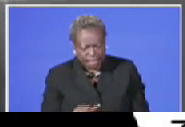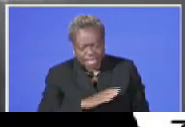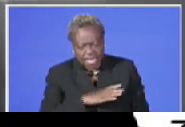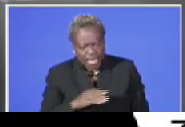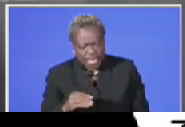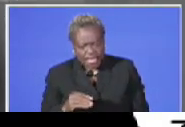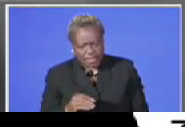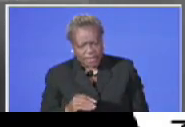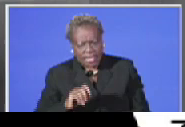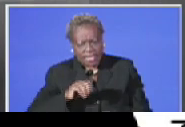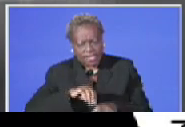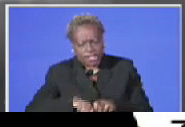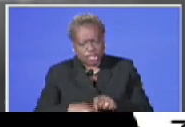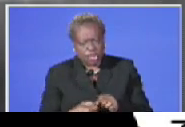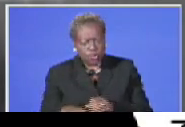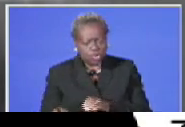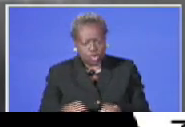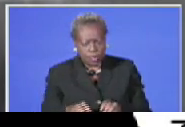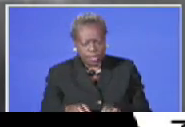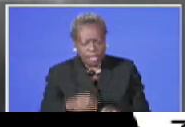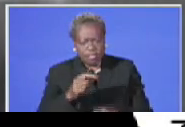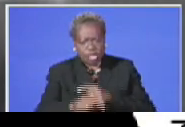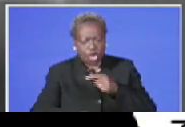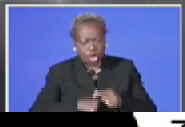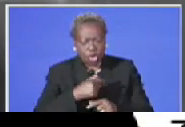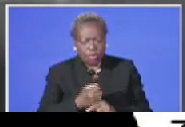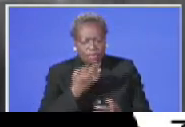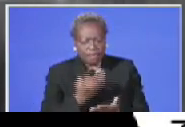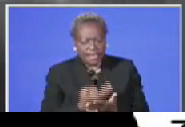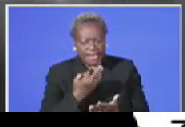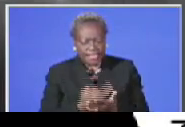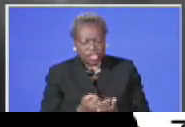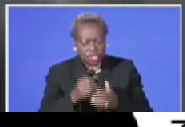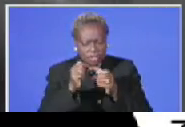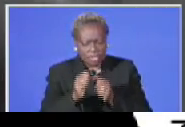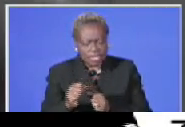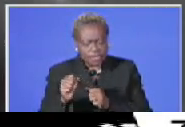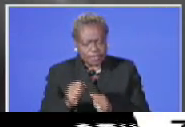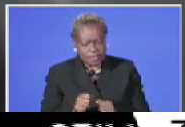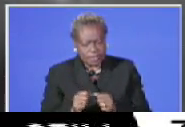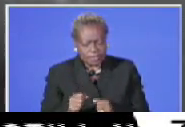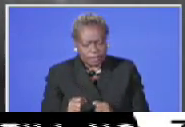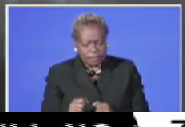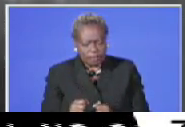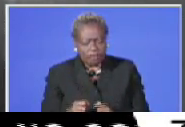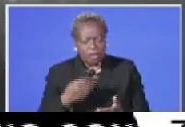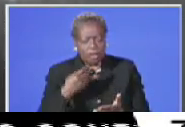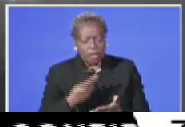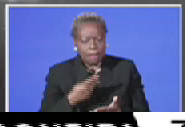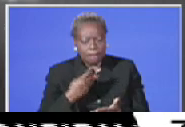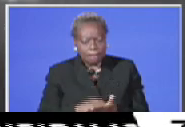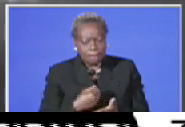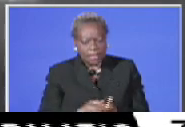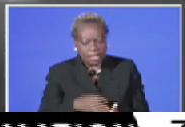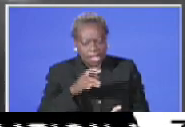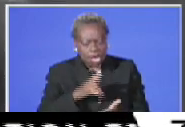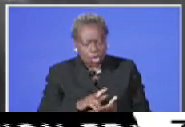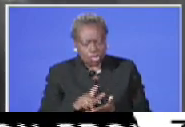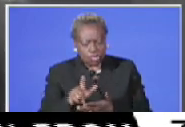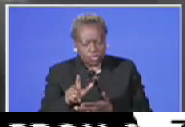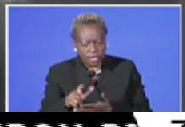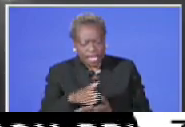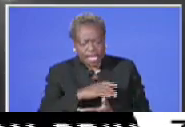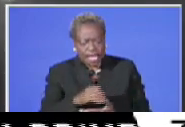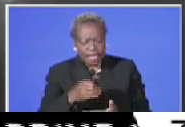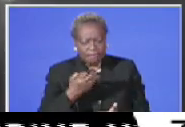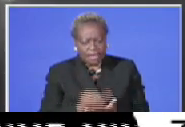also in so doing the global financial system from the dangers of money laundering, terrorist financing, and the financing